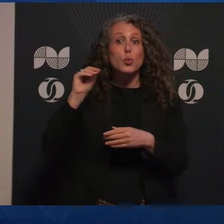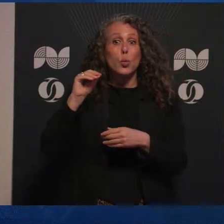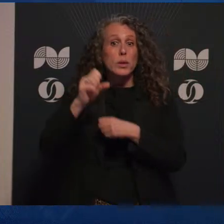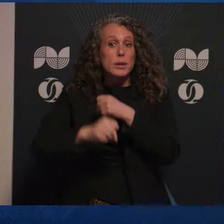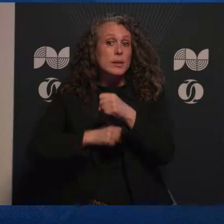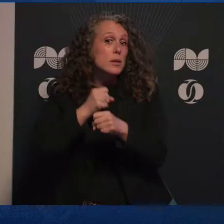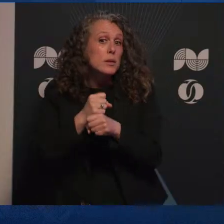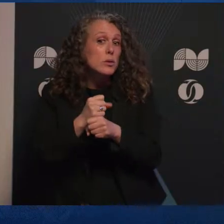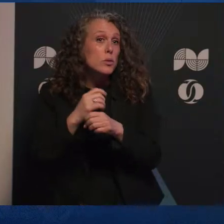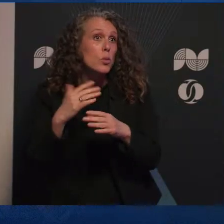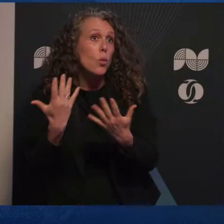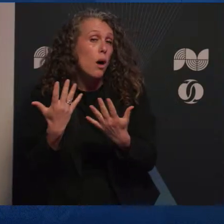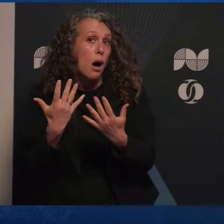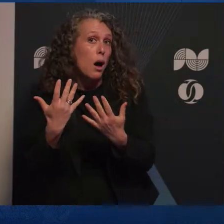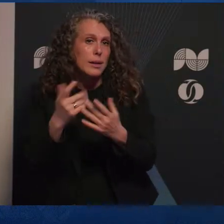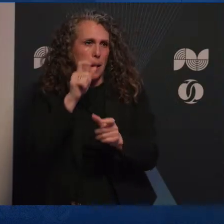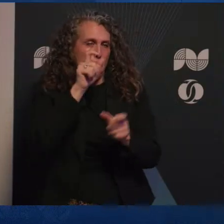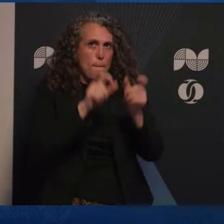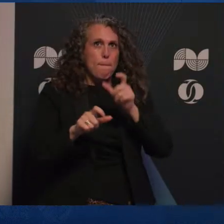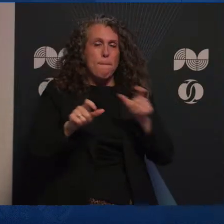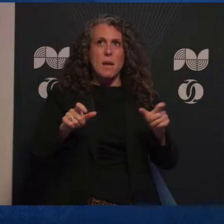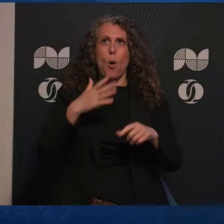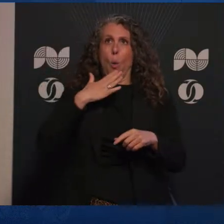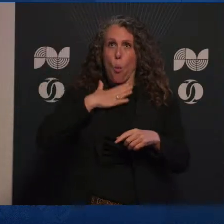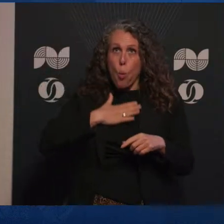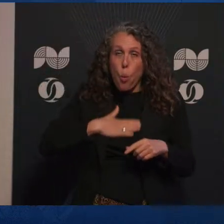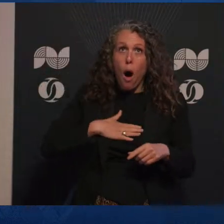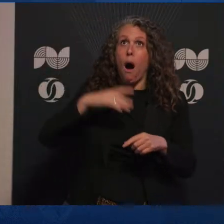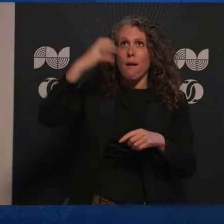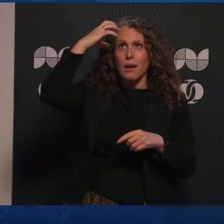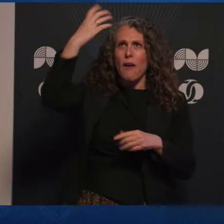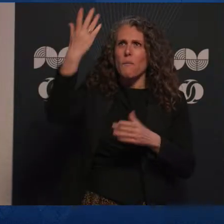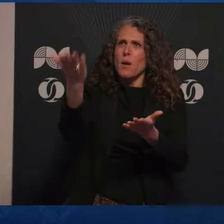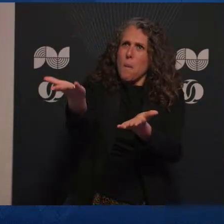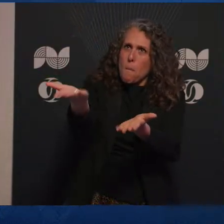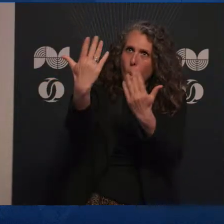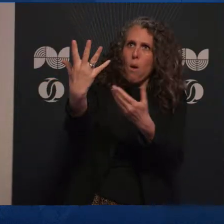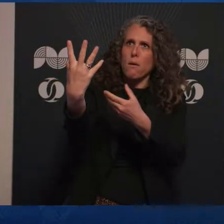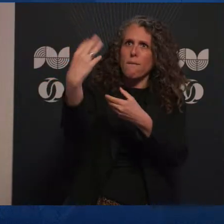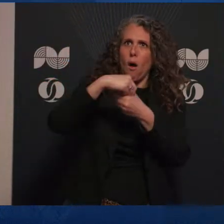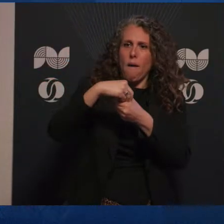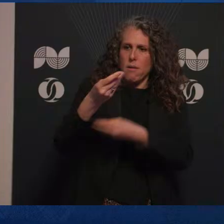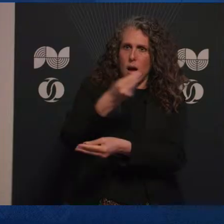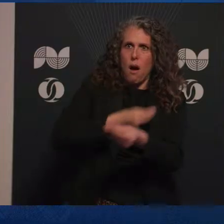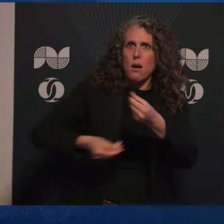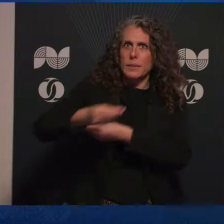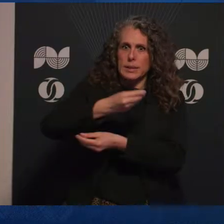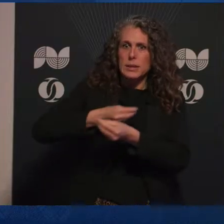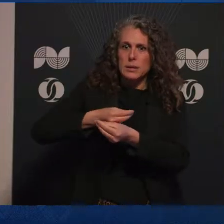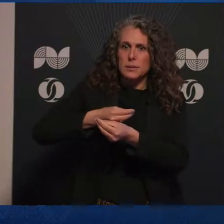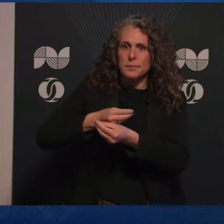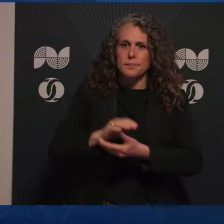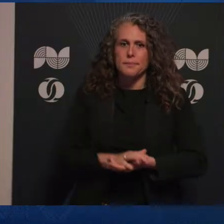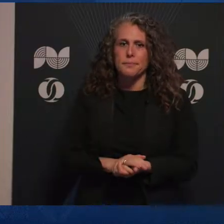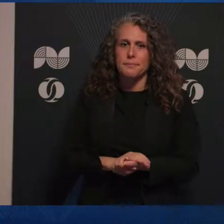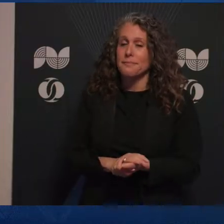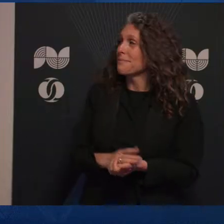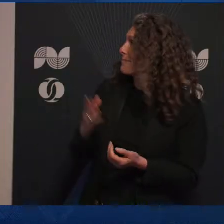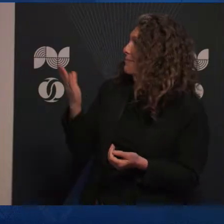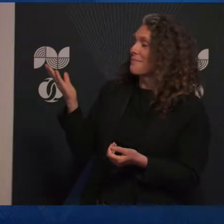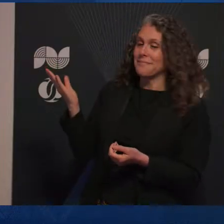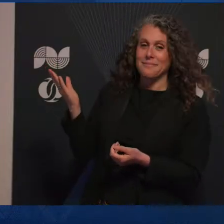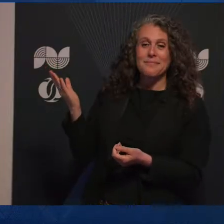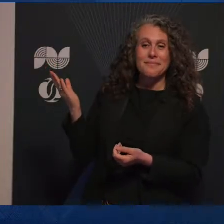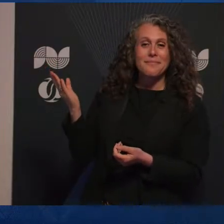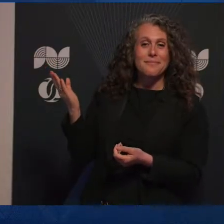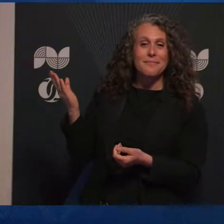are happy to see greater government intervention in the economy. In this graph, you see responses